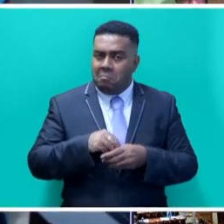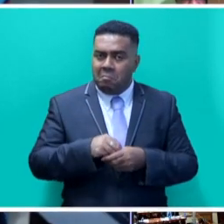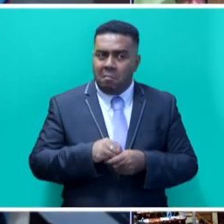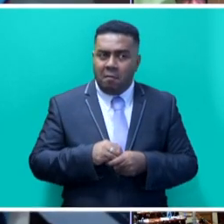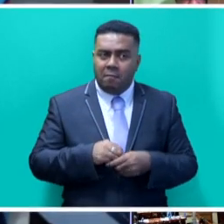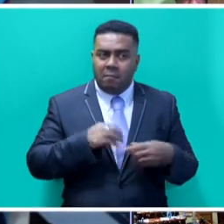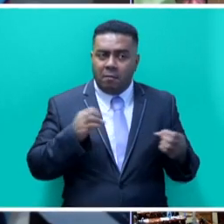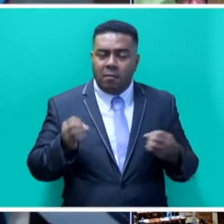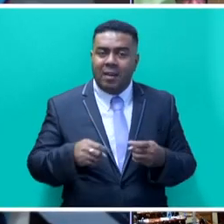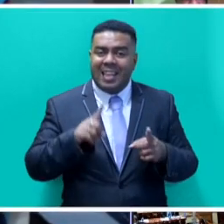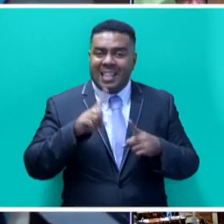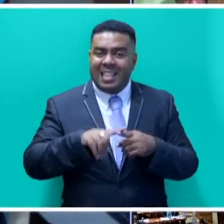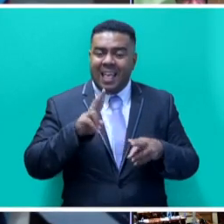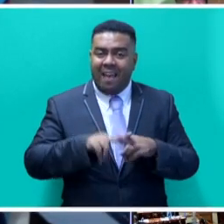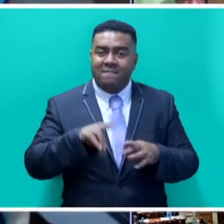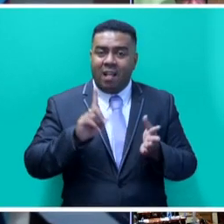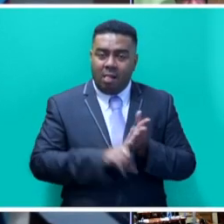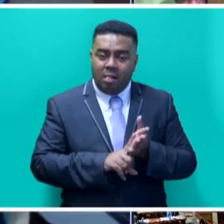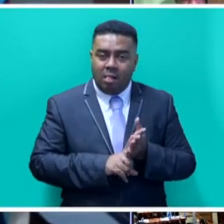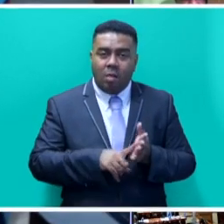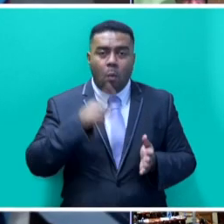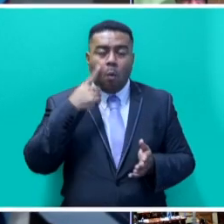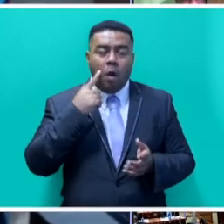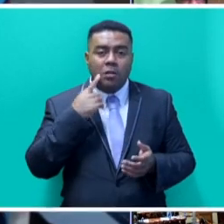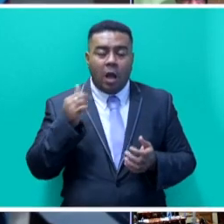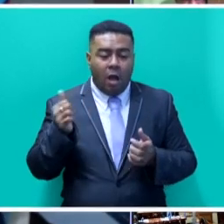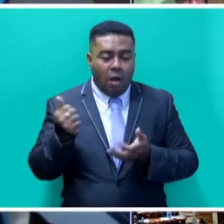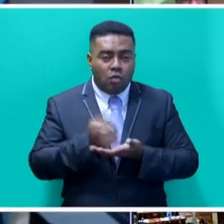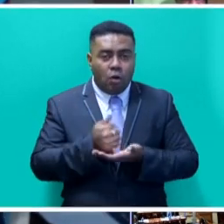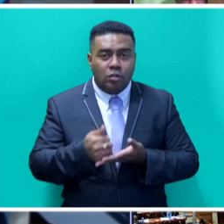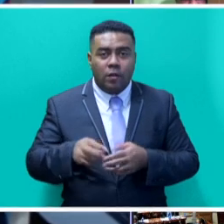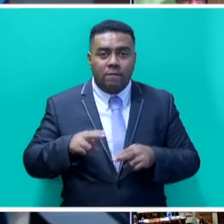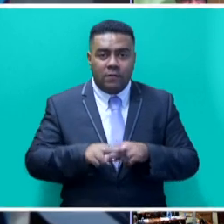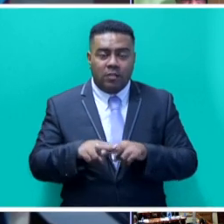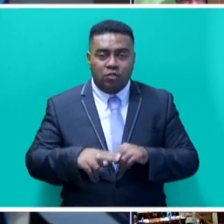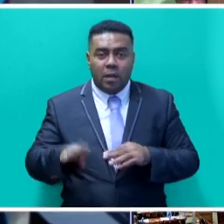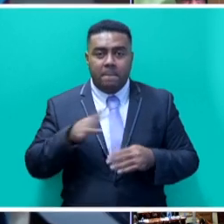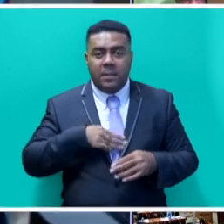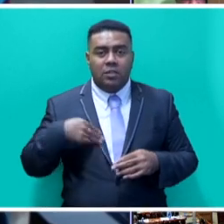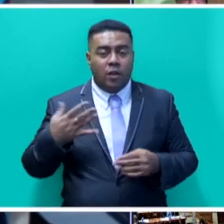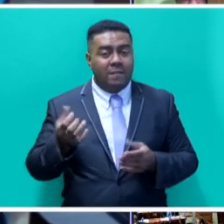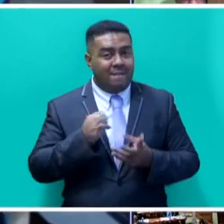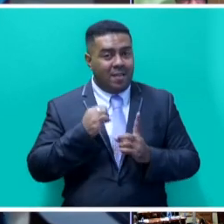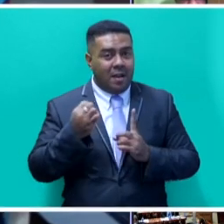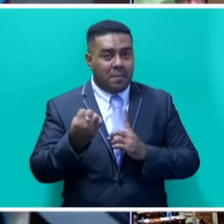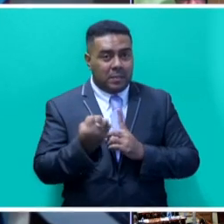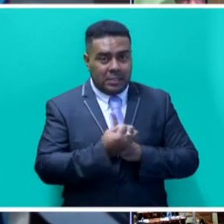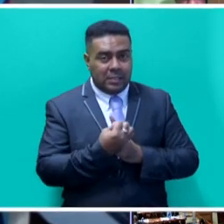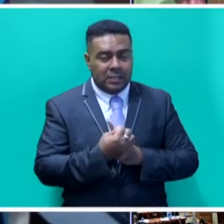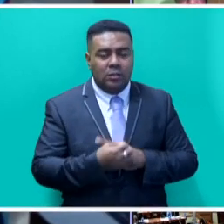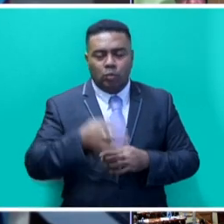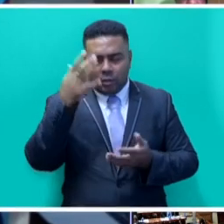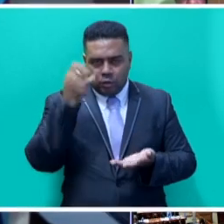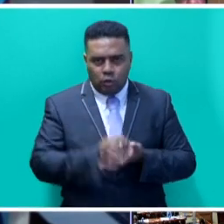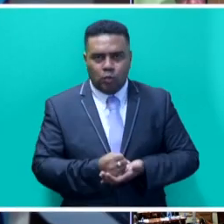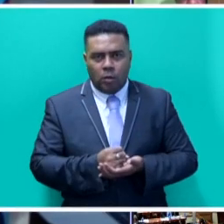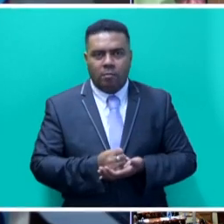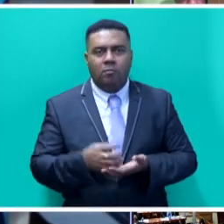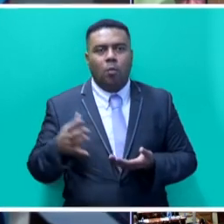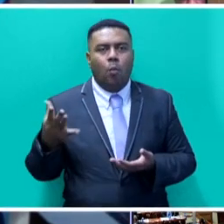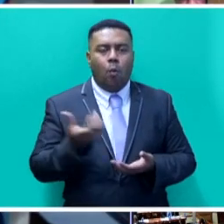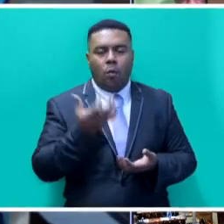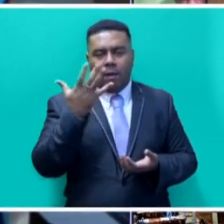organizations such as EFL, the Water Authority of Fiji, and Ministry of Environment to ensure that these are all carried out